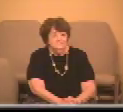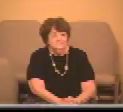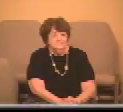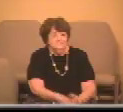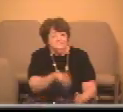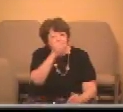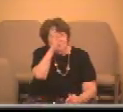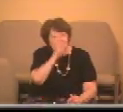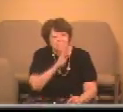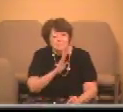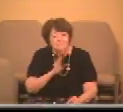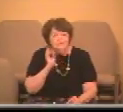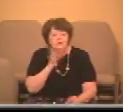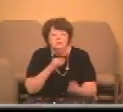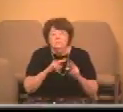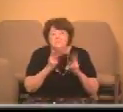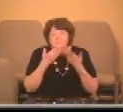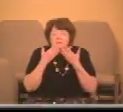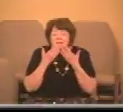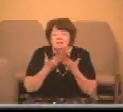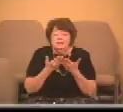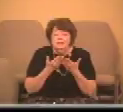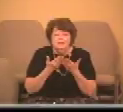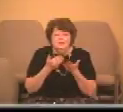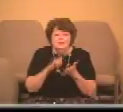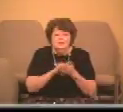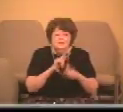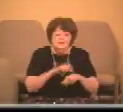God, how thankful we are now for these moments to pray.